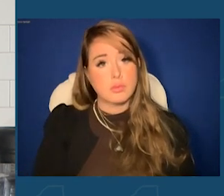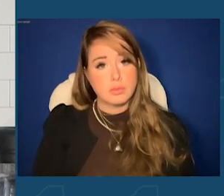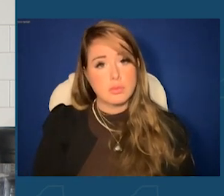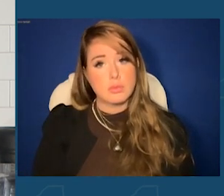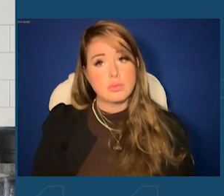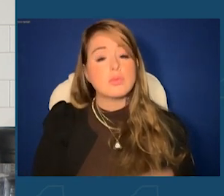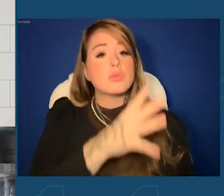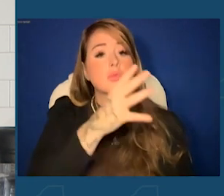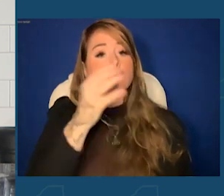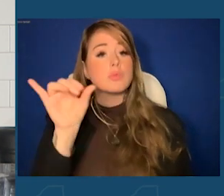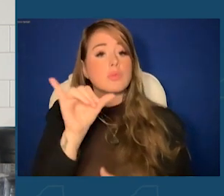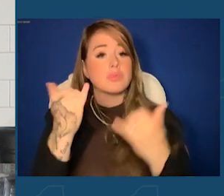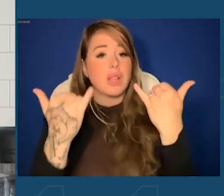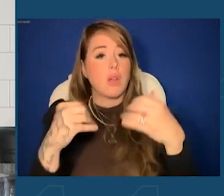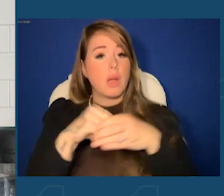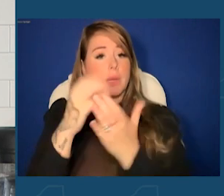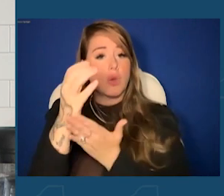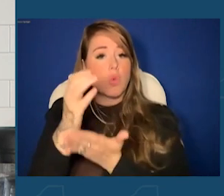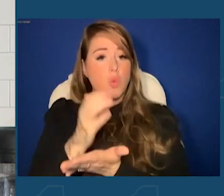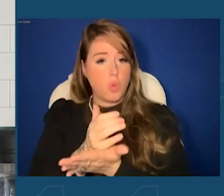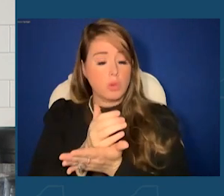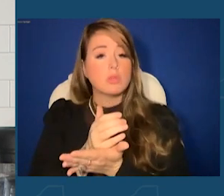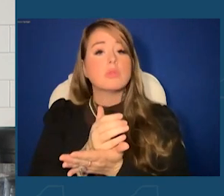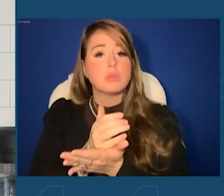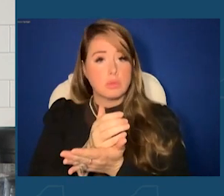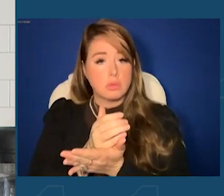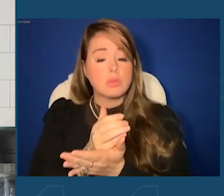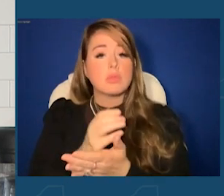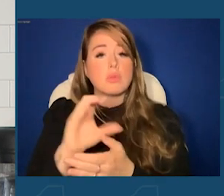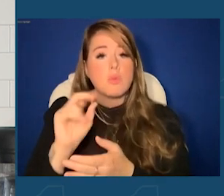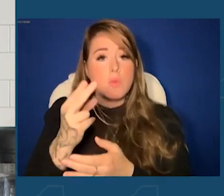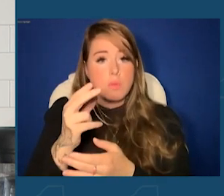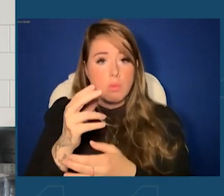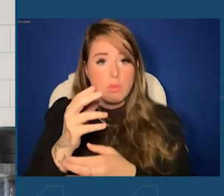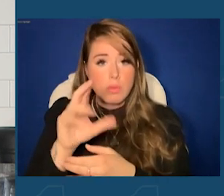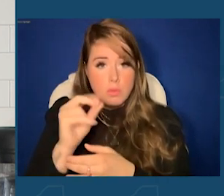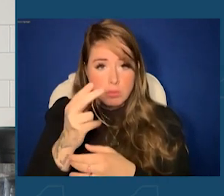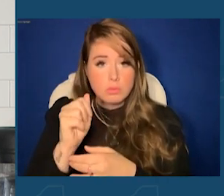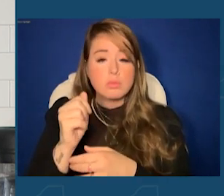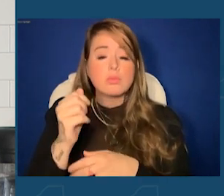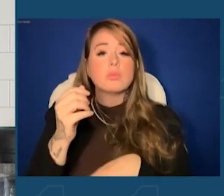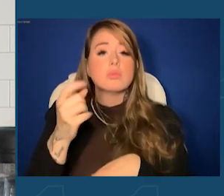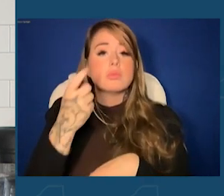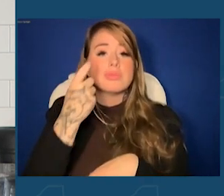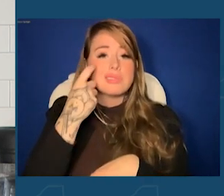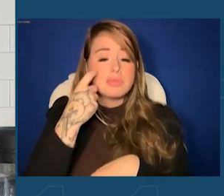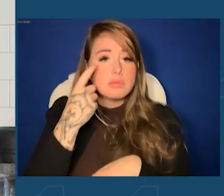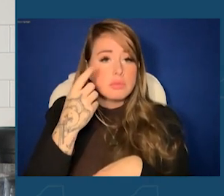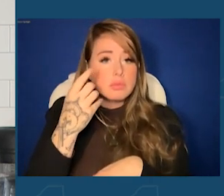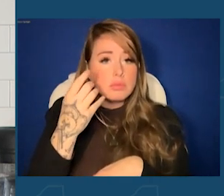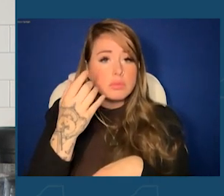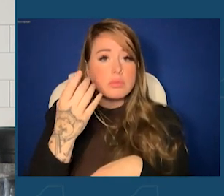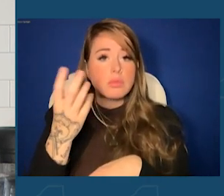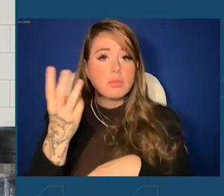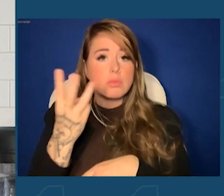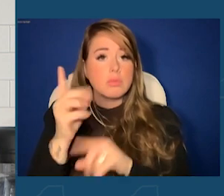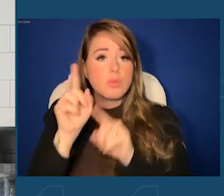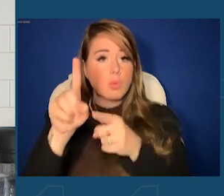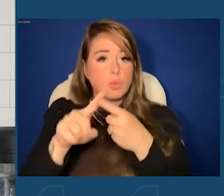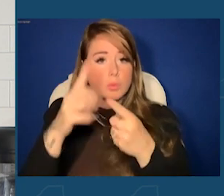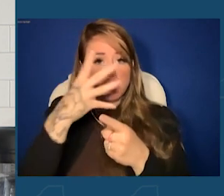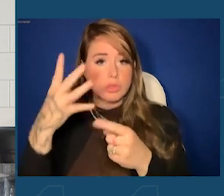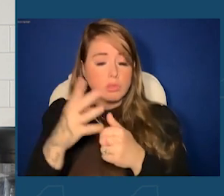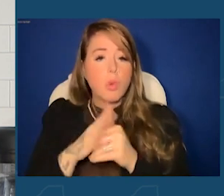Y estoy en curso del OCHA. El miércoles ya es mi graduación. Están todos cordialmente invitados. I am in the